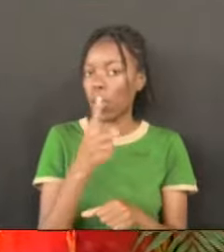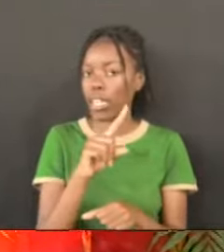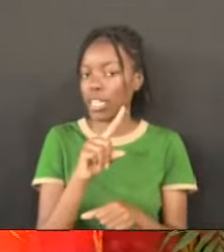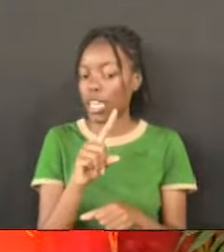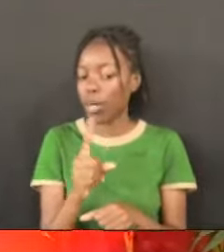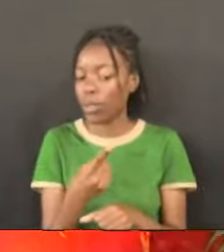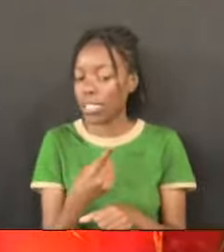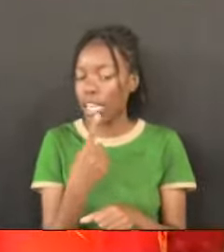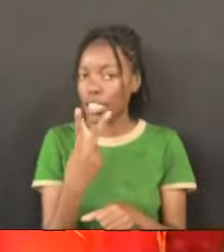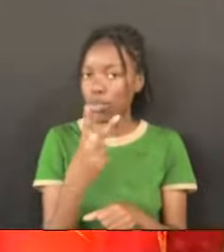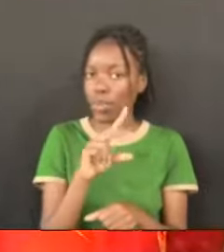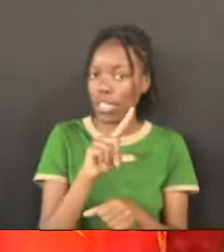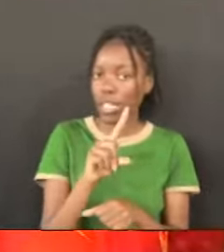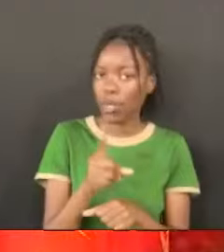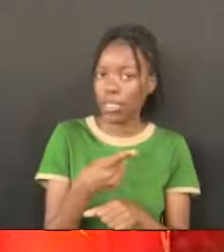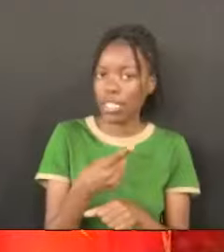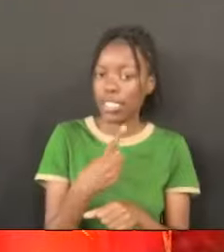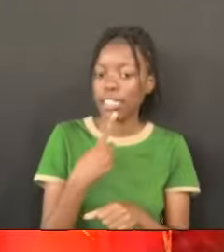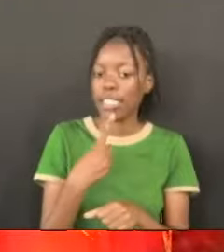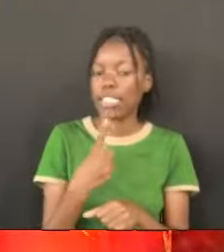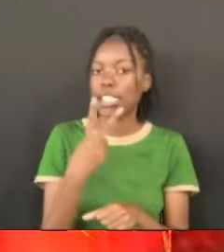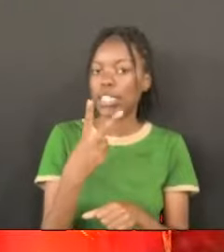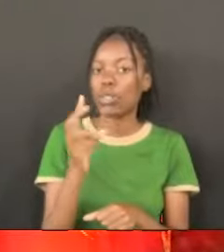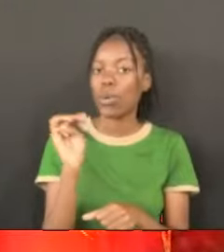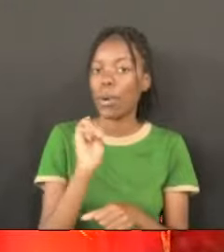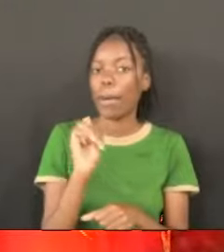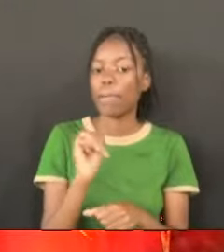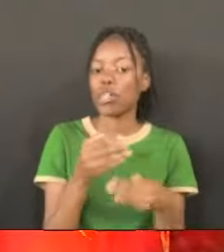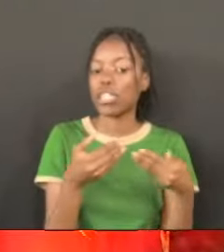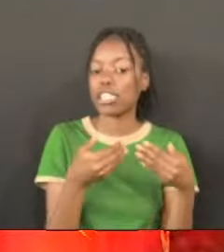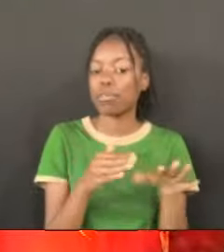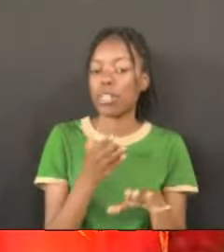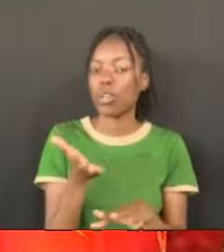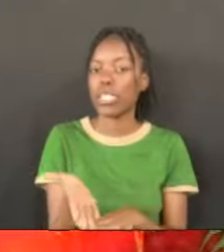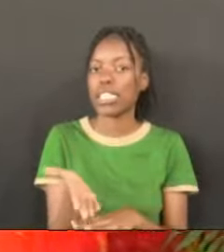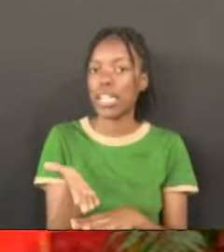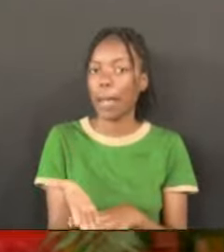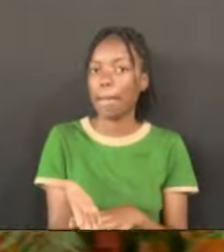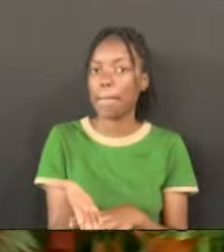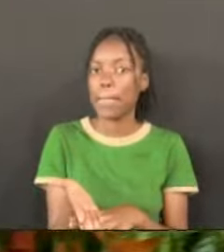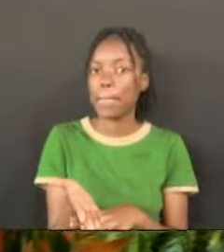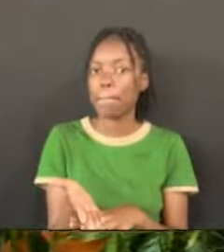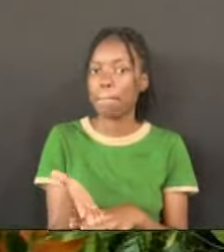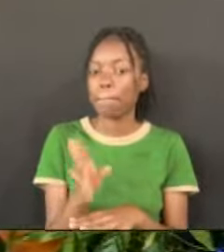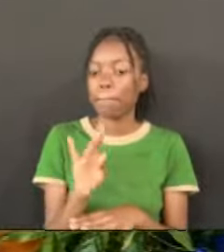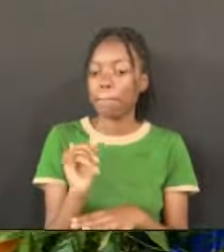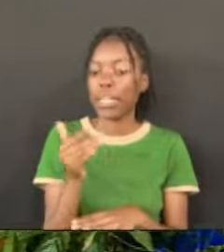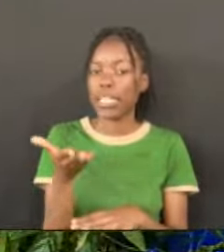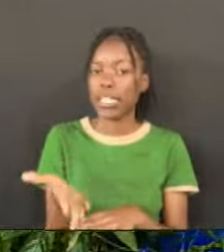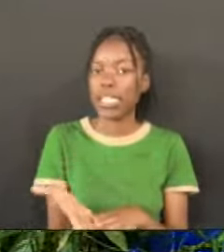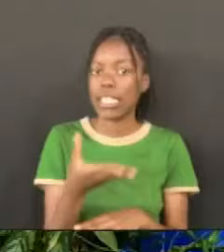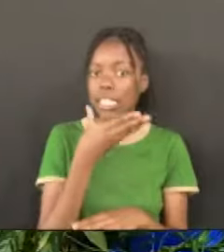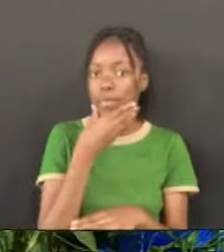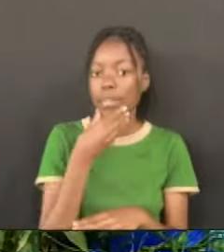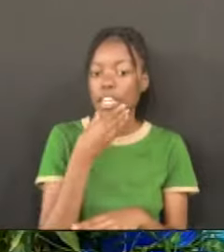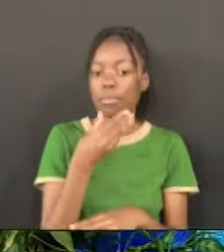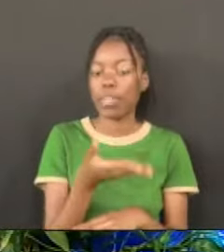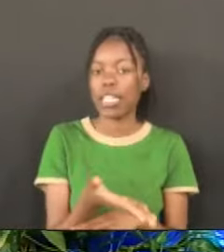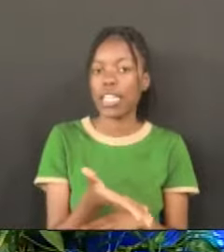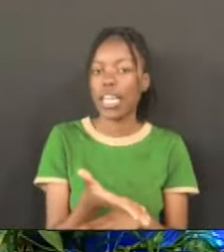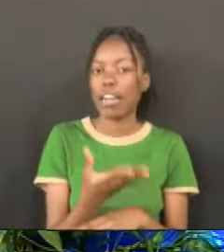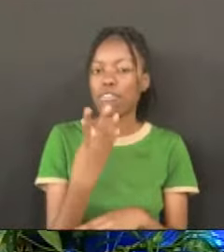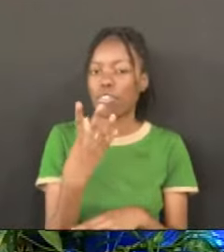2,000 and see 2 million is lost here. Just by this man being in our territory, maybe for 40